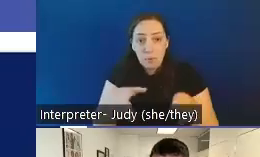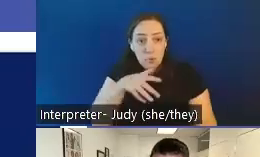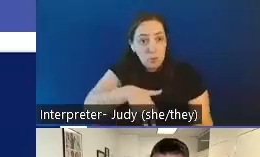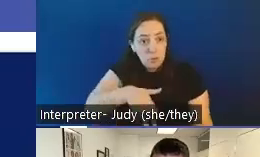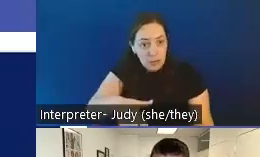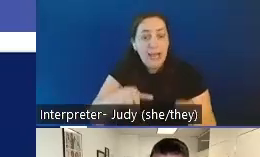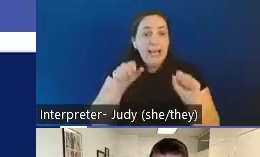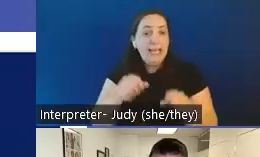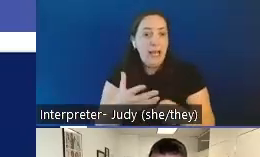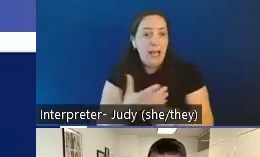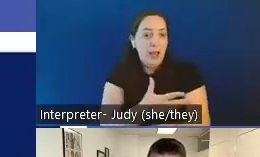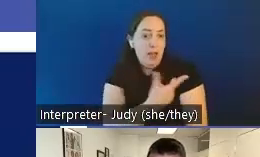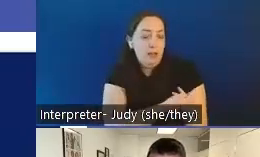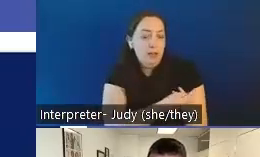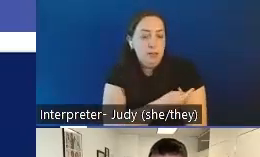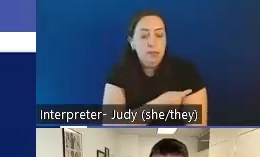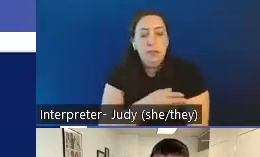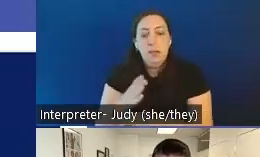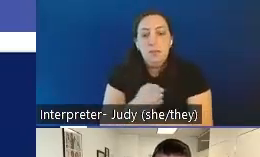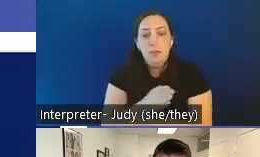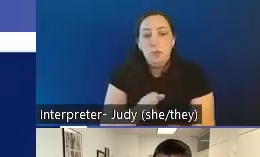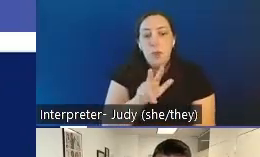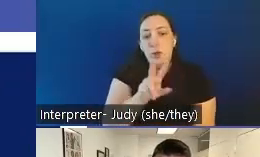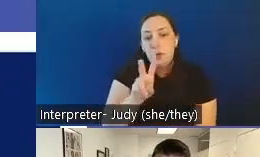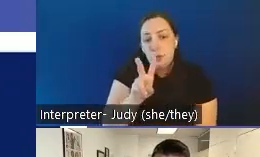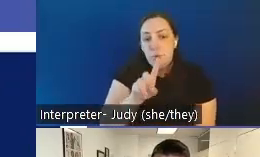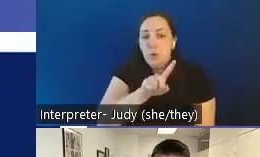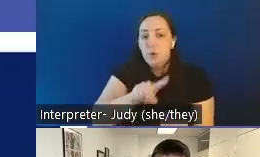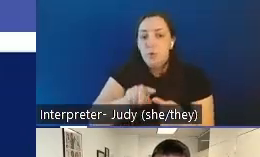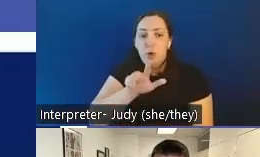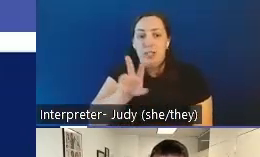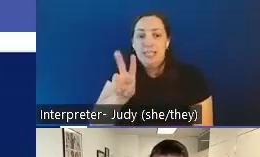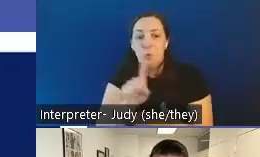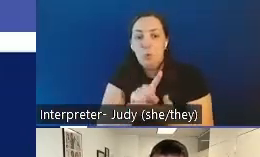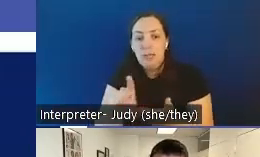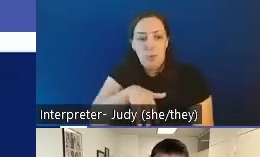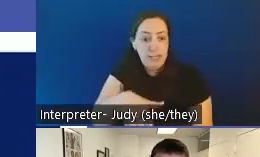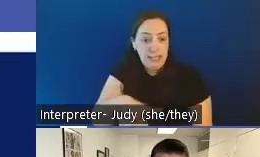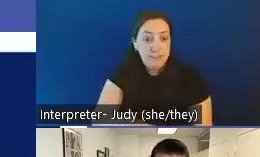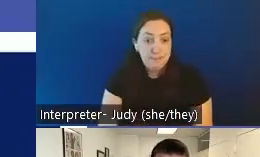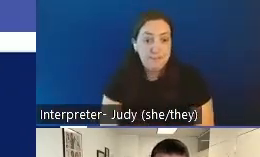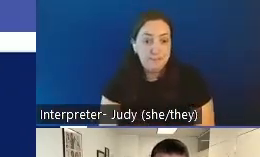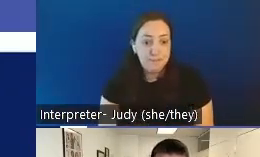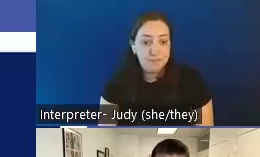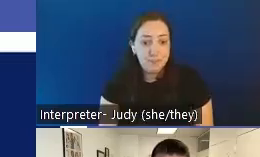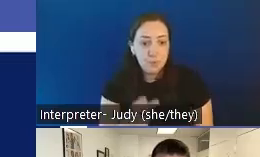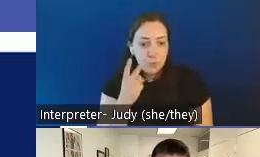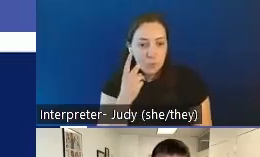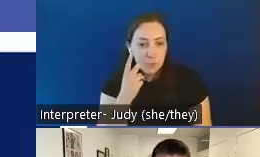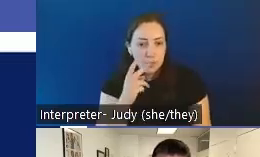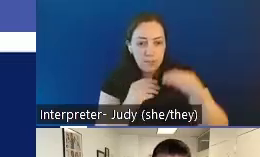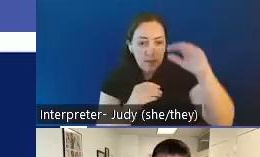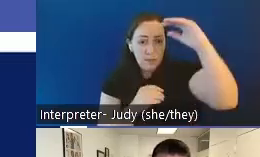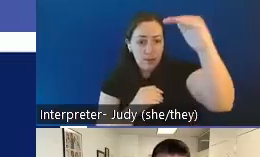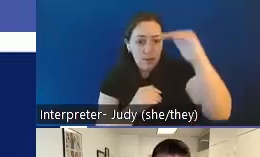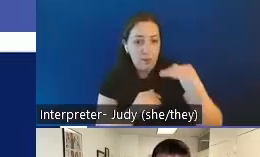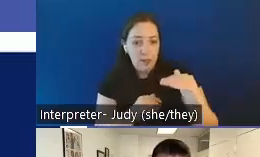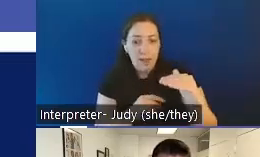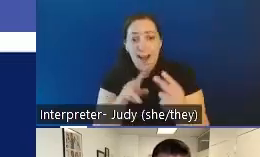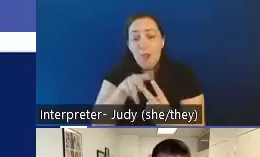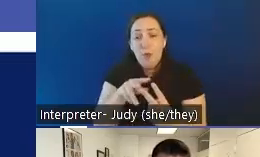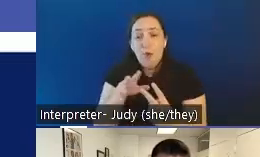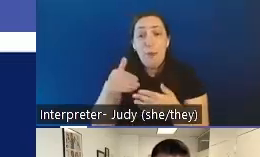get the vaccine when she's between 32 and 36 weeks pregnant. And so you can see there on the chart that you can see either the infant can get